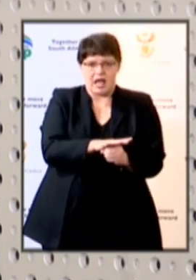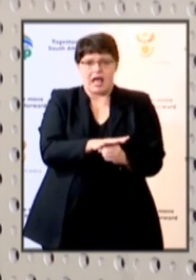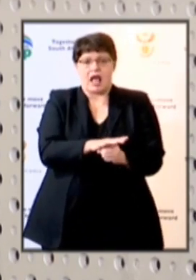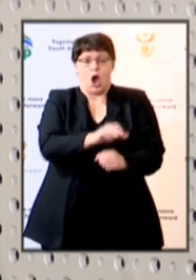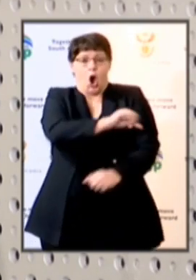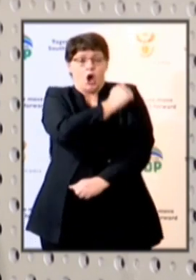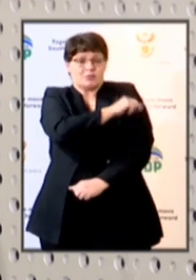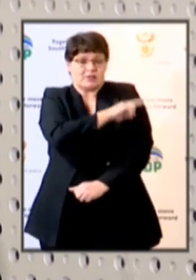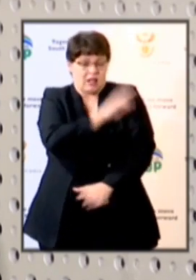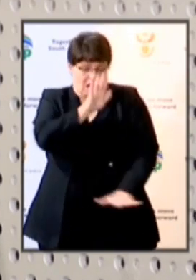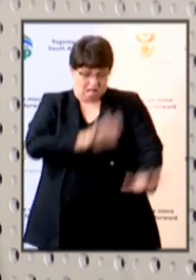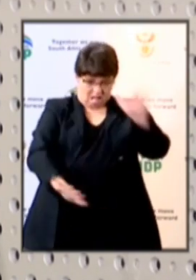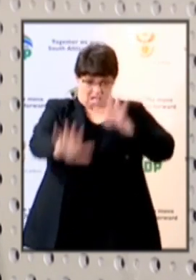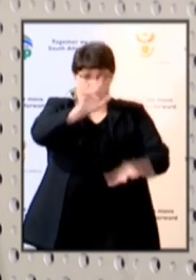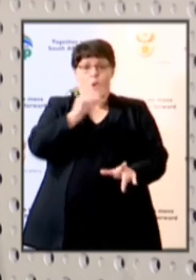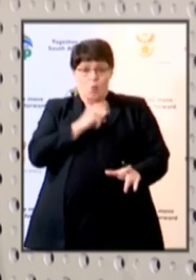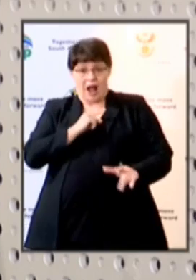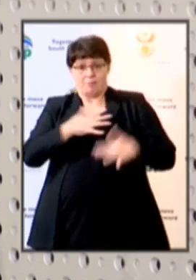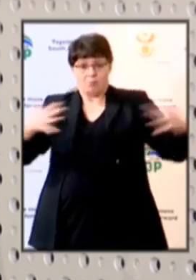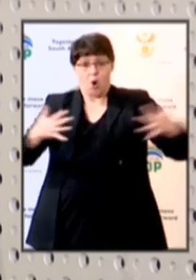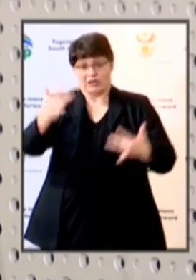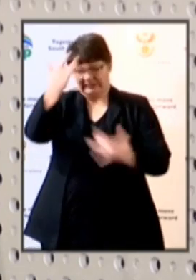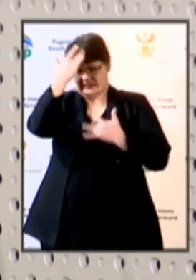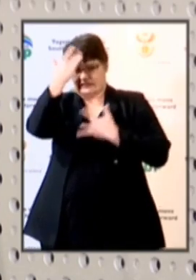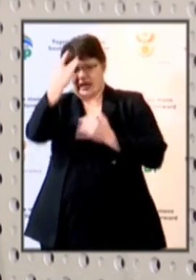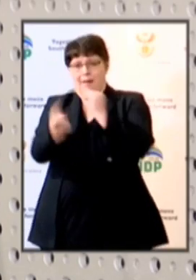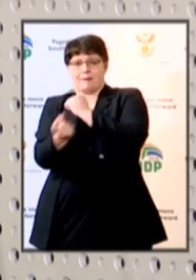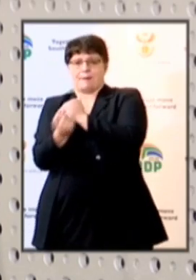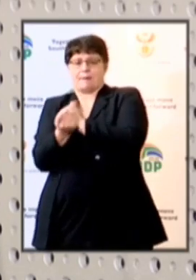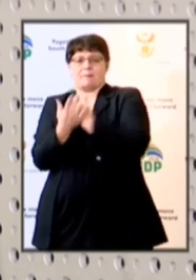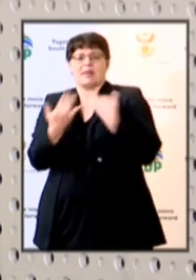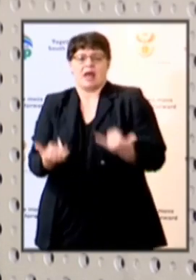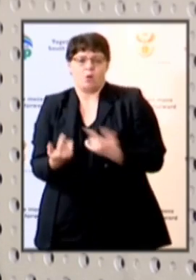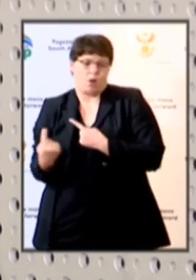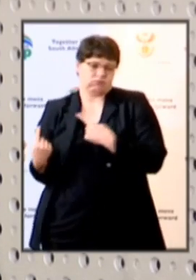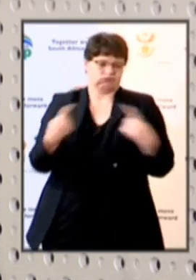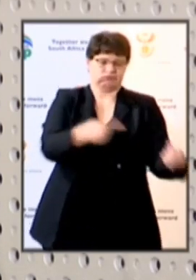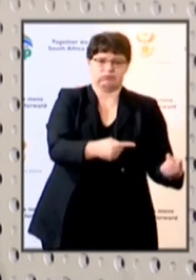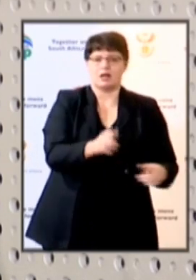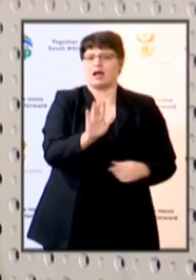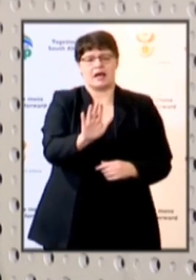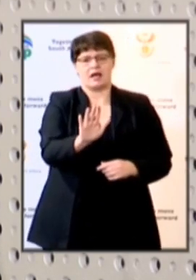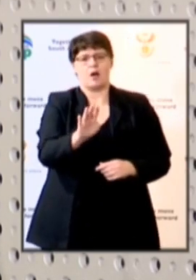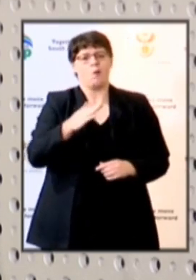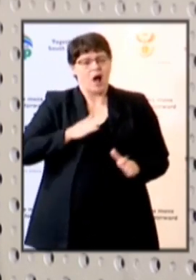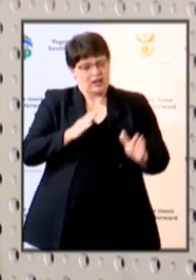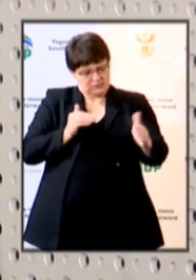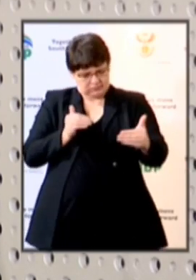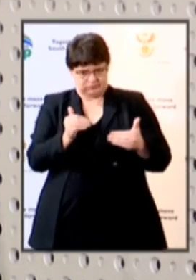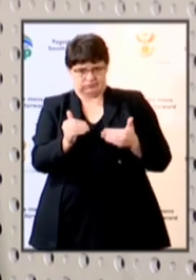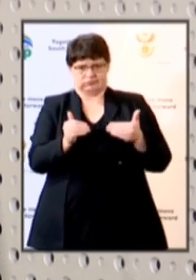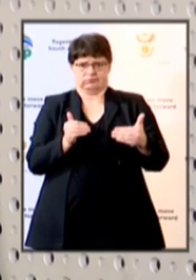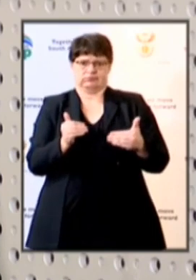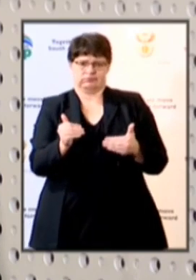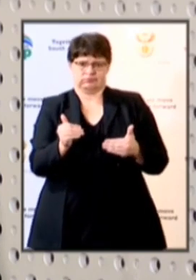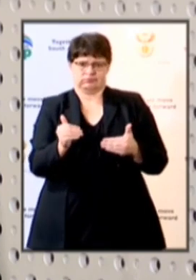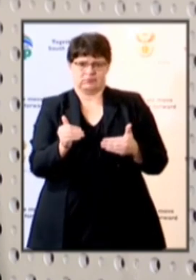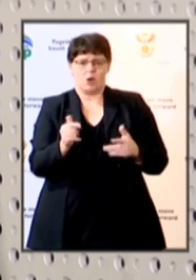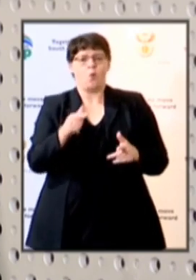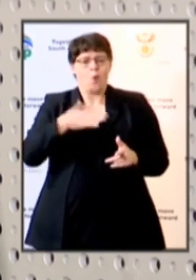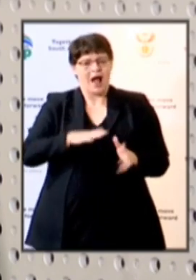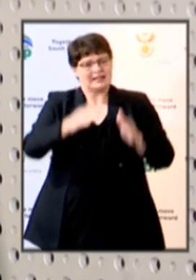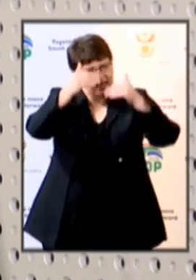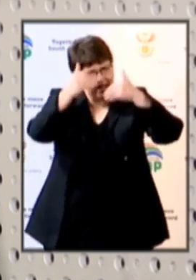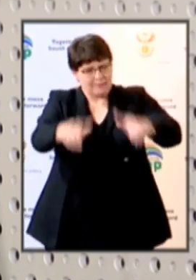system with large numbers of people getting into the healthcare system. We're going to do whatever is possible to try to